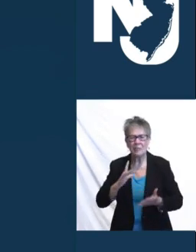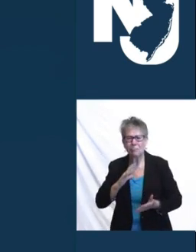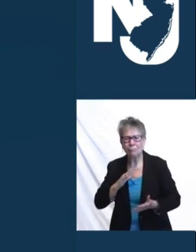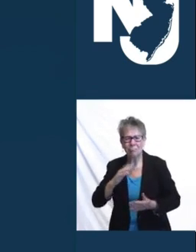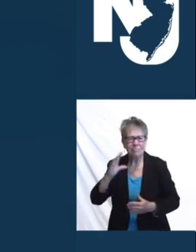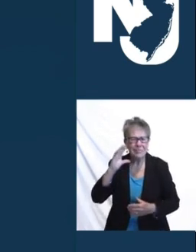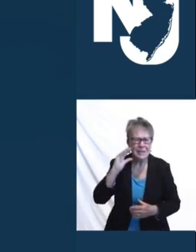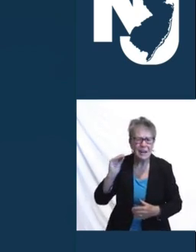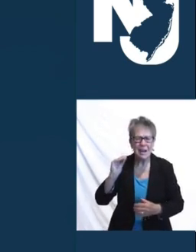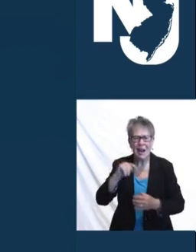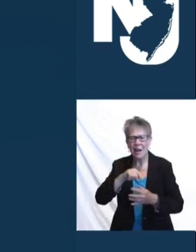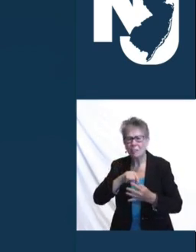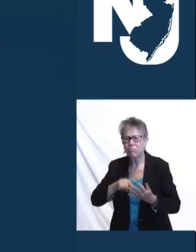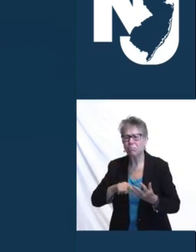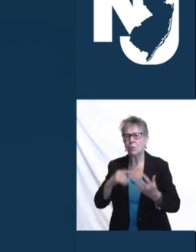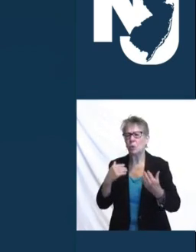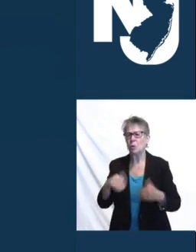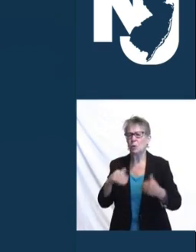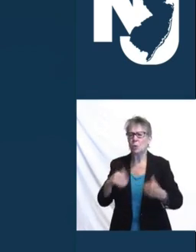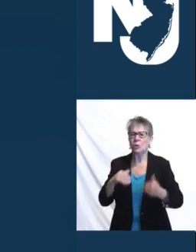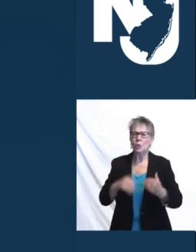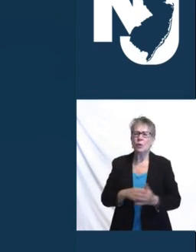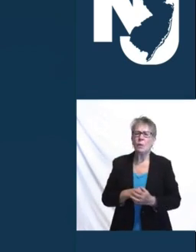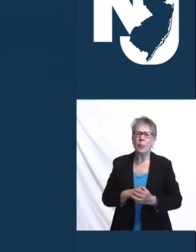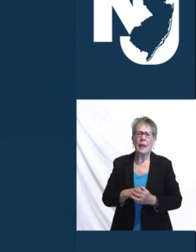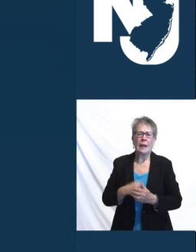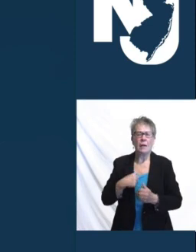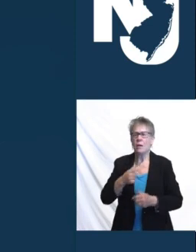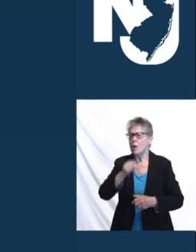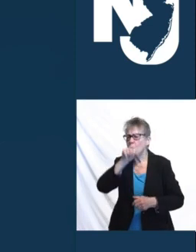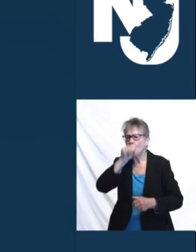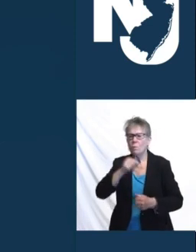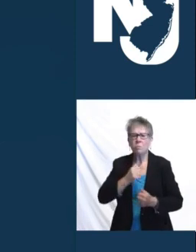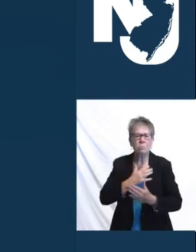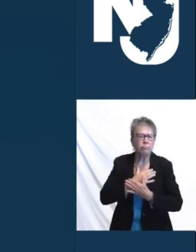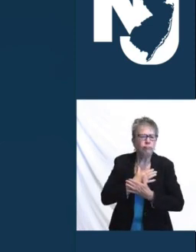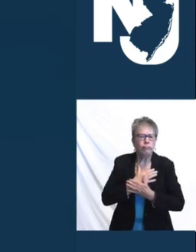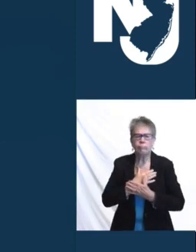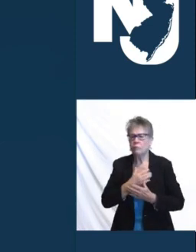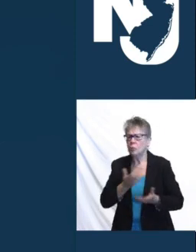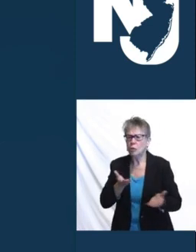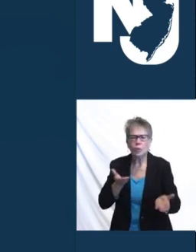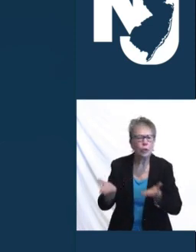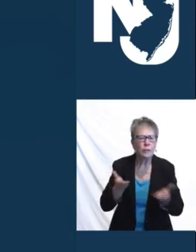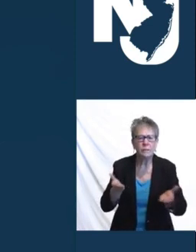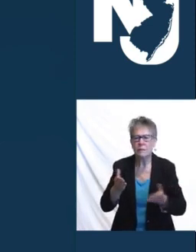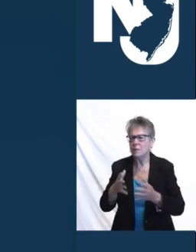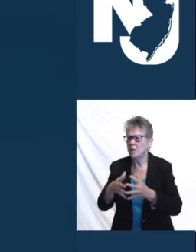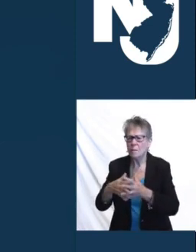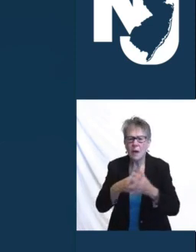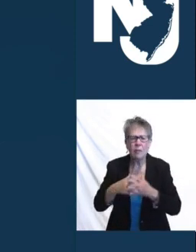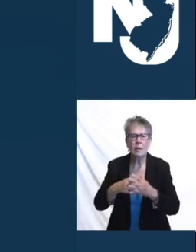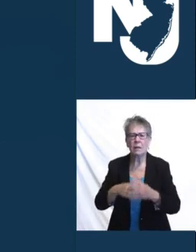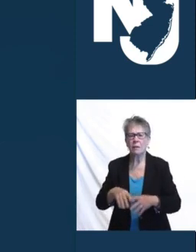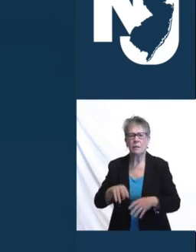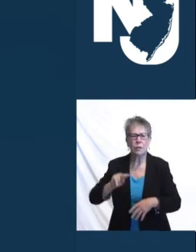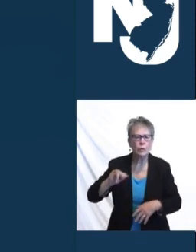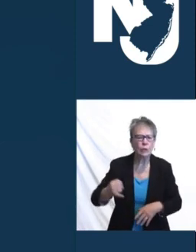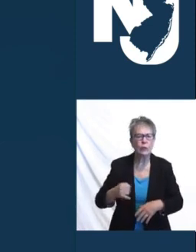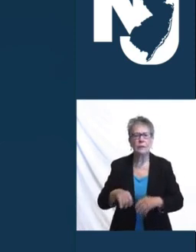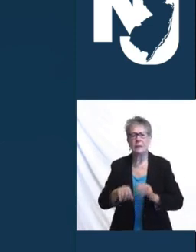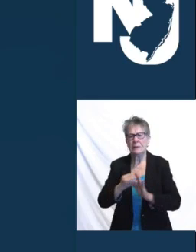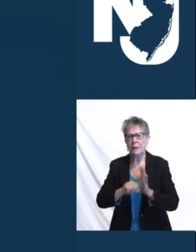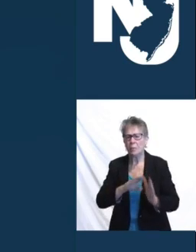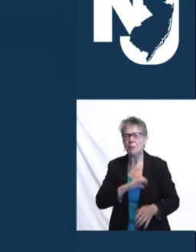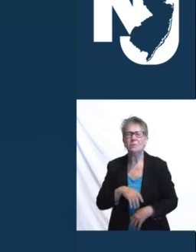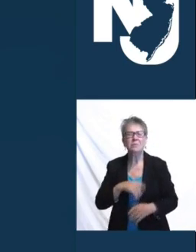life of service to country and state. He will certainly be missed. It was a great example for all of us. So thank you for that, Governor. God bless